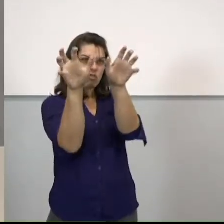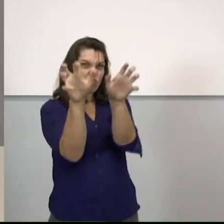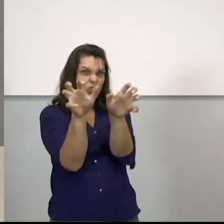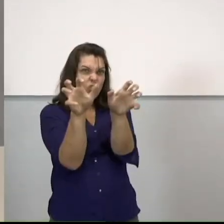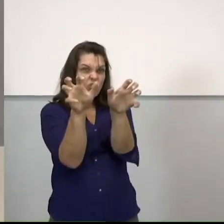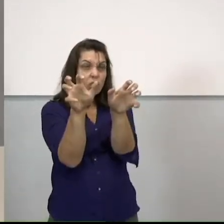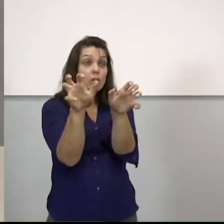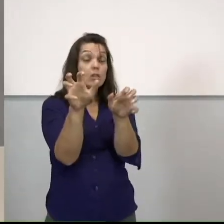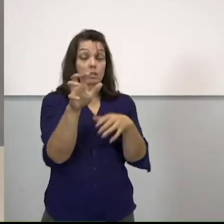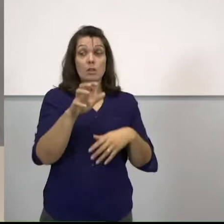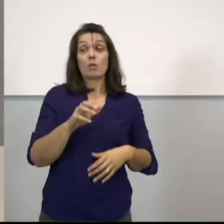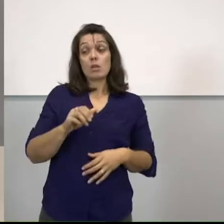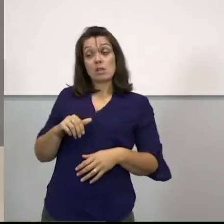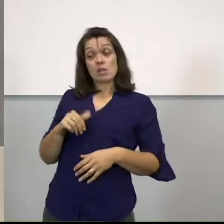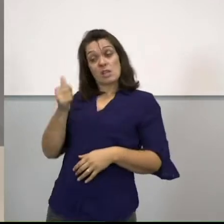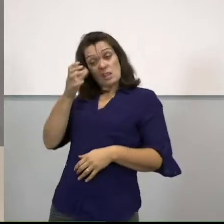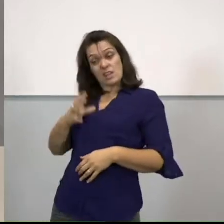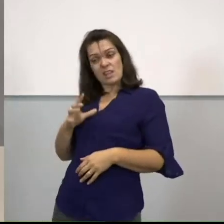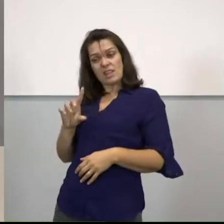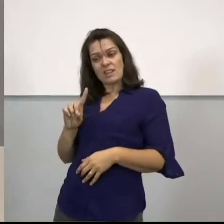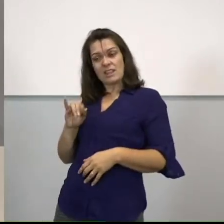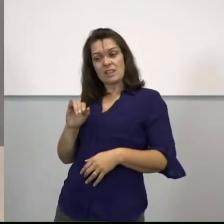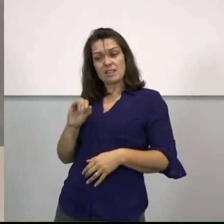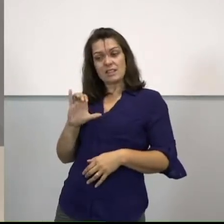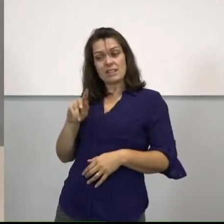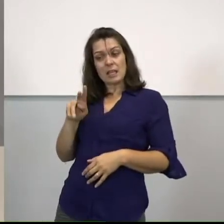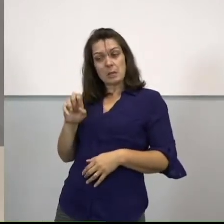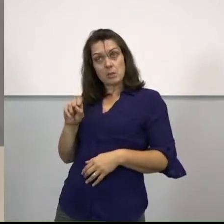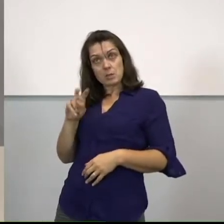When the disciples saw this, they were amazed.